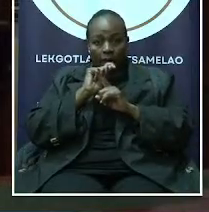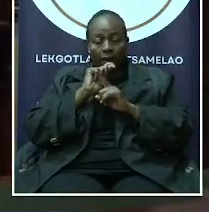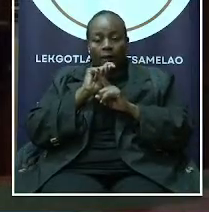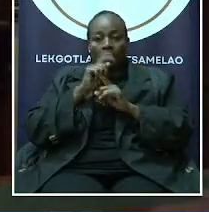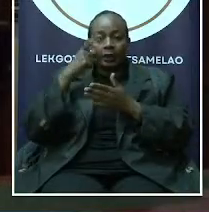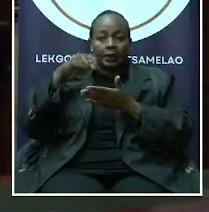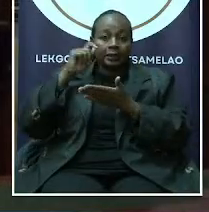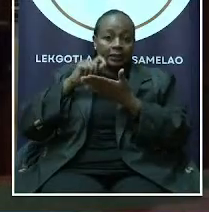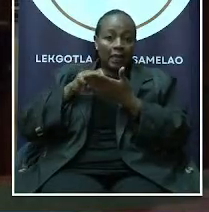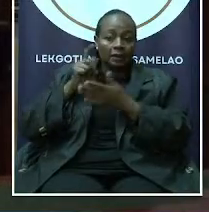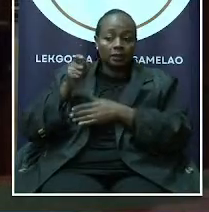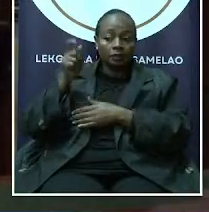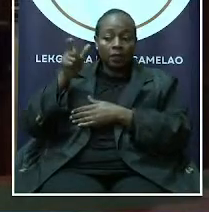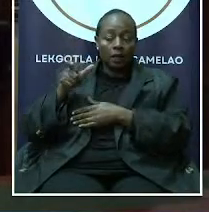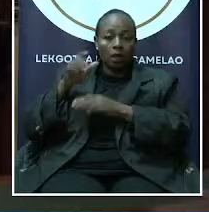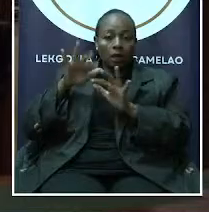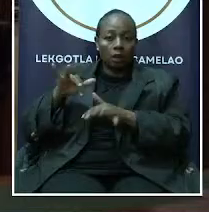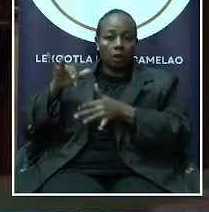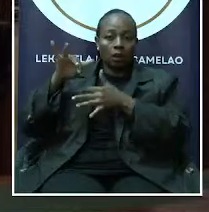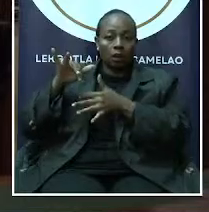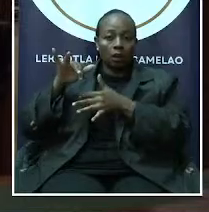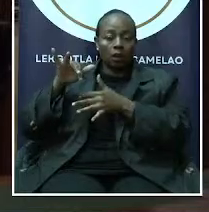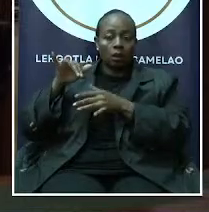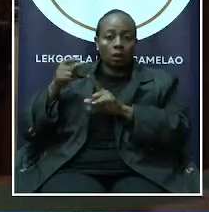by the Speaker of the Parliament, Honorable